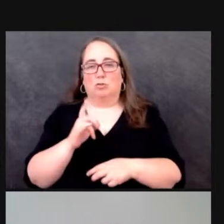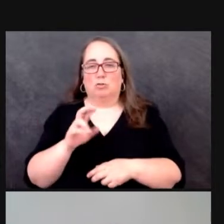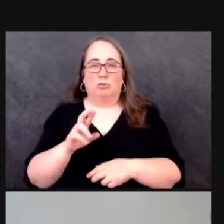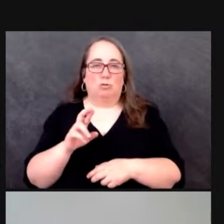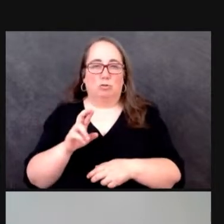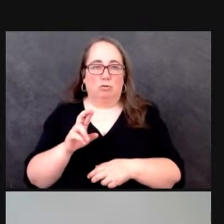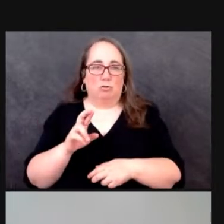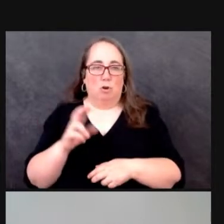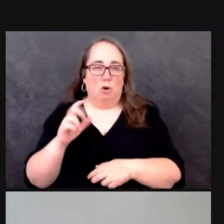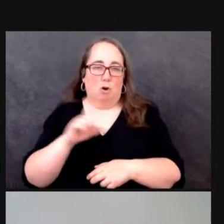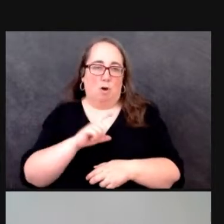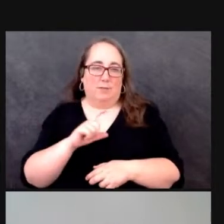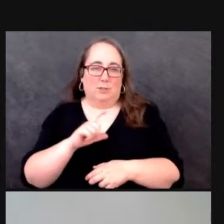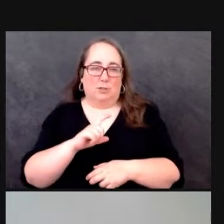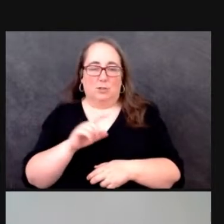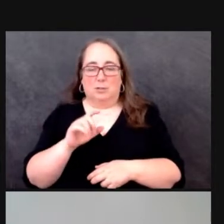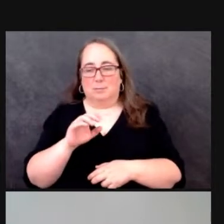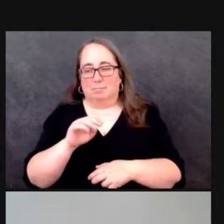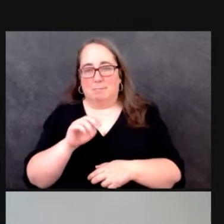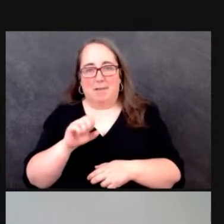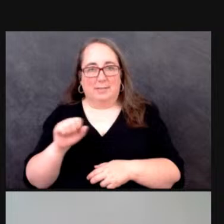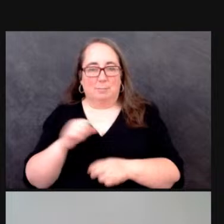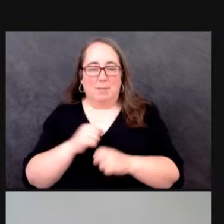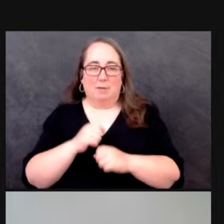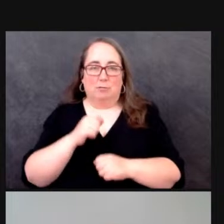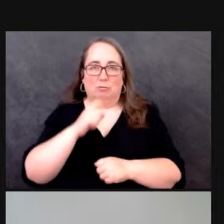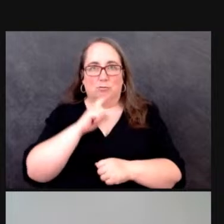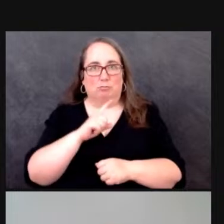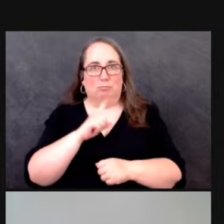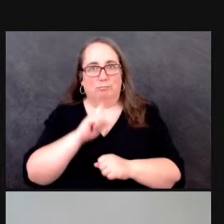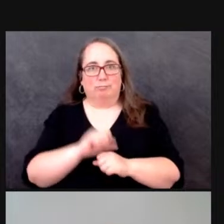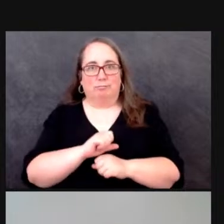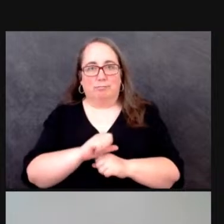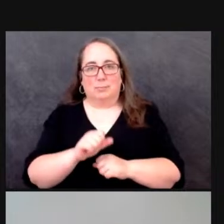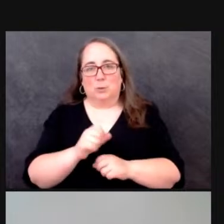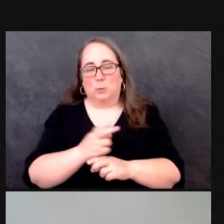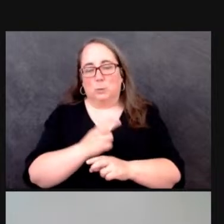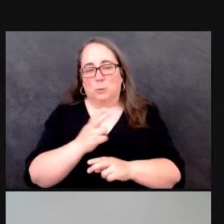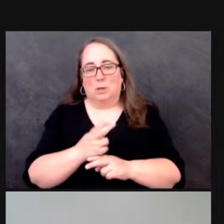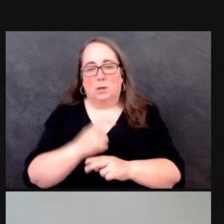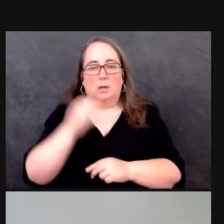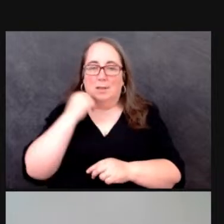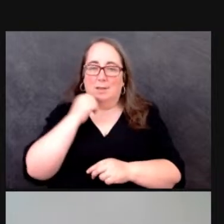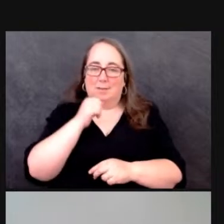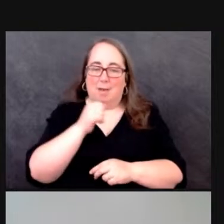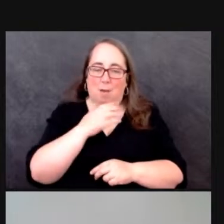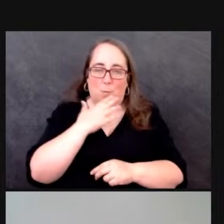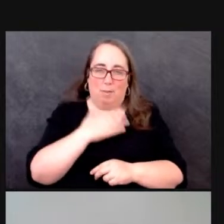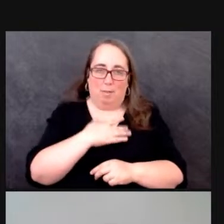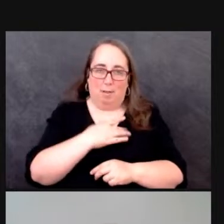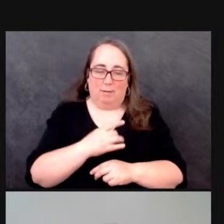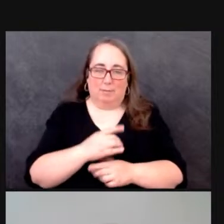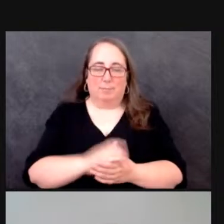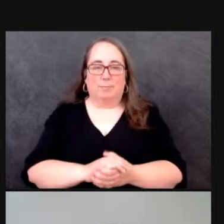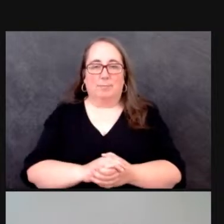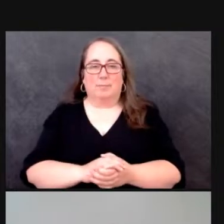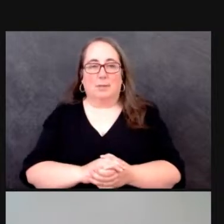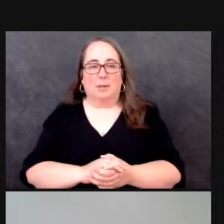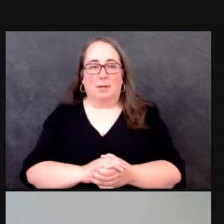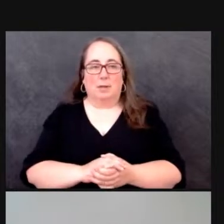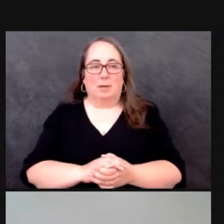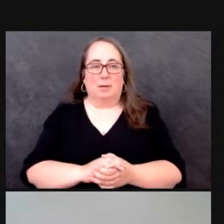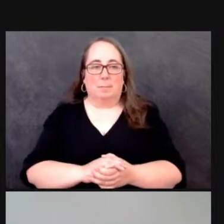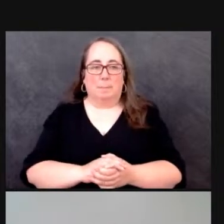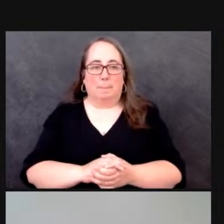mess. This makes it clear that the service was indeed used, if not well loved, aboard the 1906